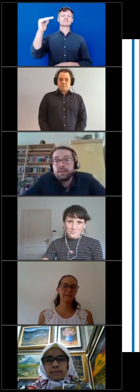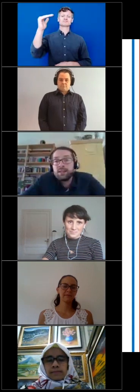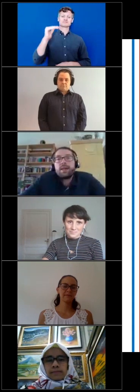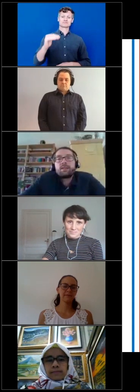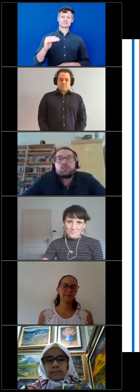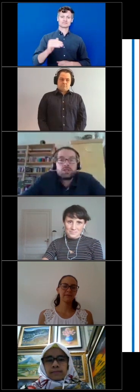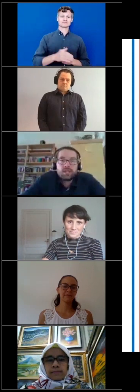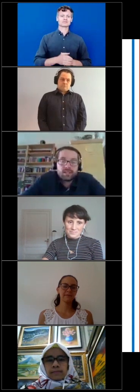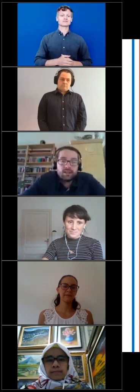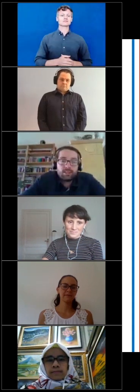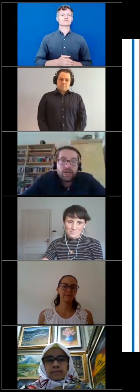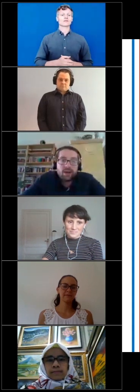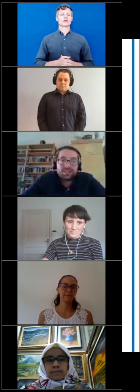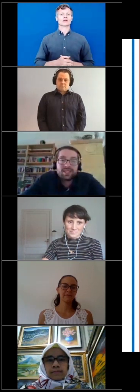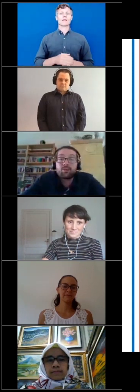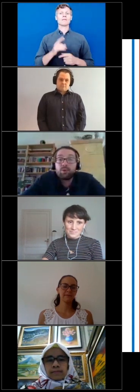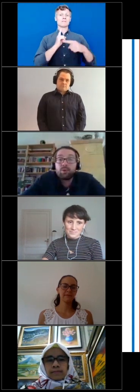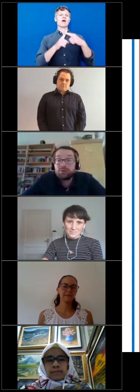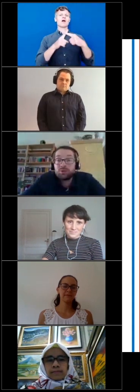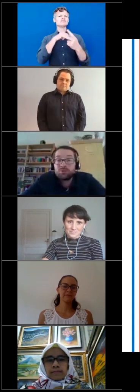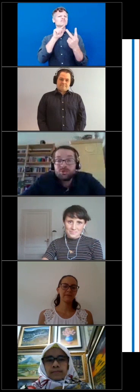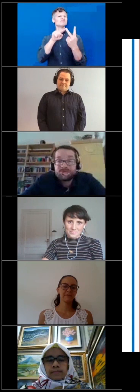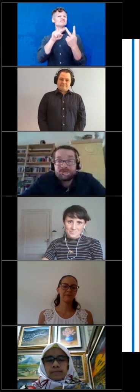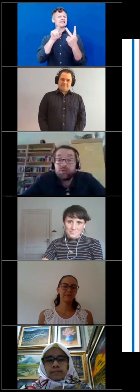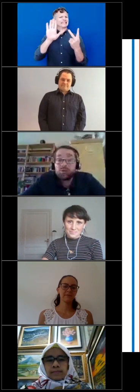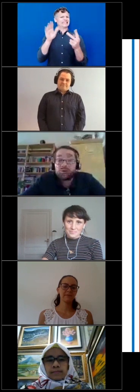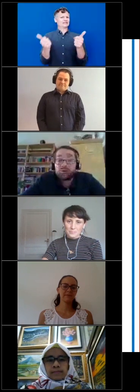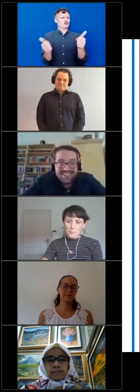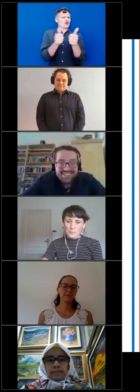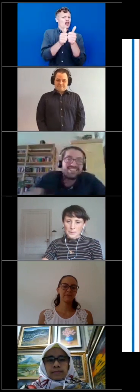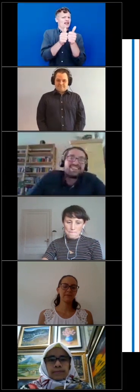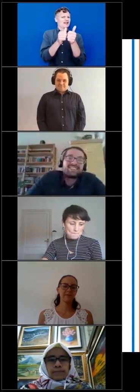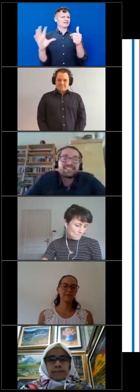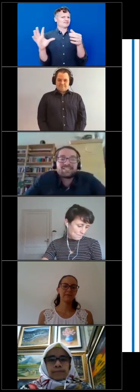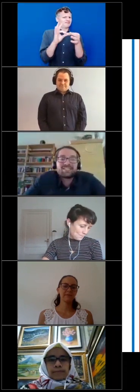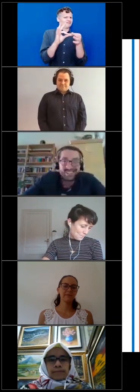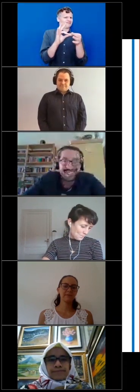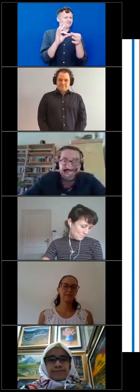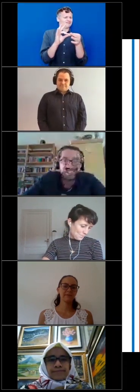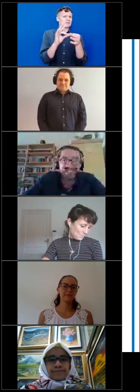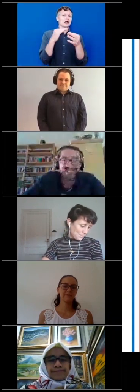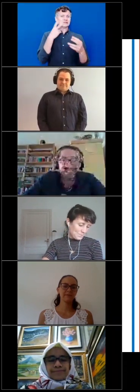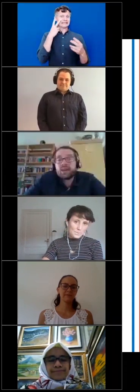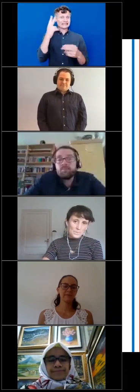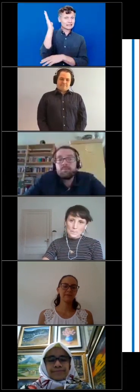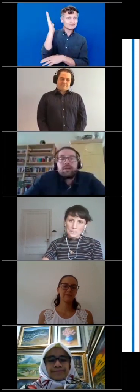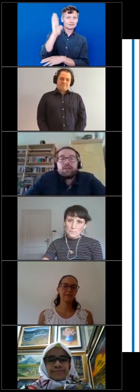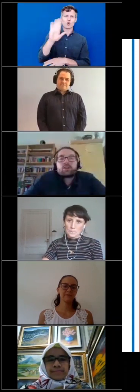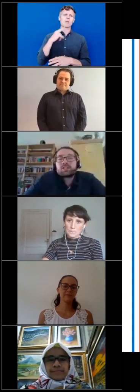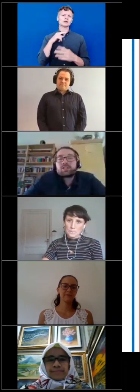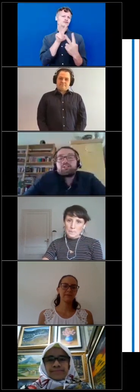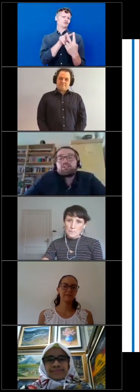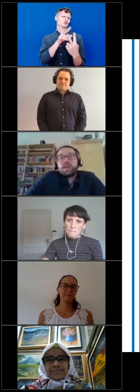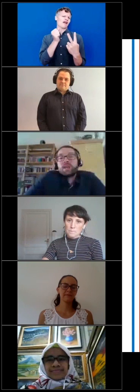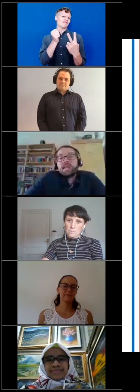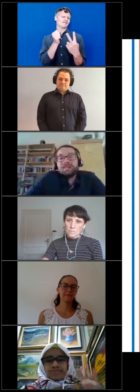Somalia, and joins us in the background. Thanks both of you for joining us today. Next, we have Cucu Saida, joins